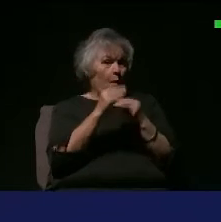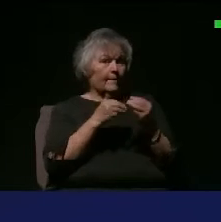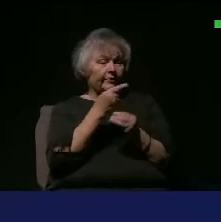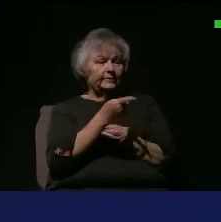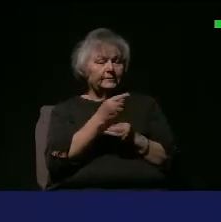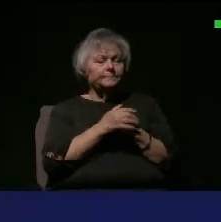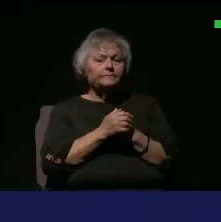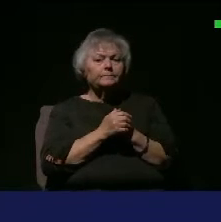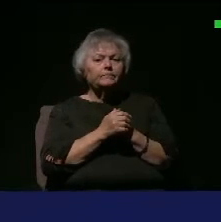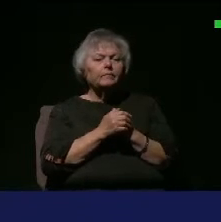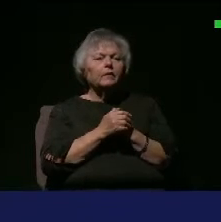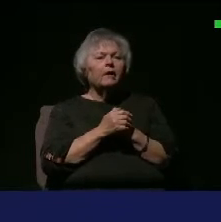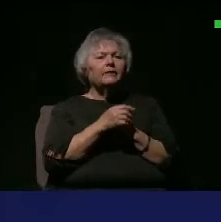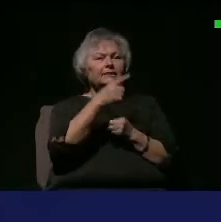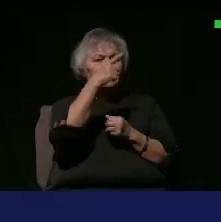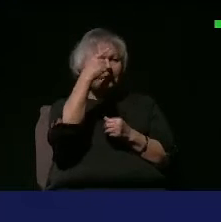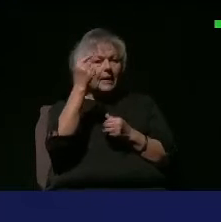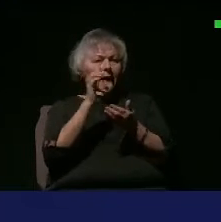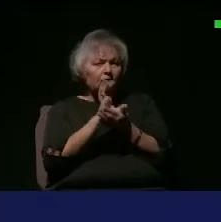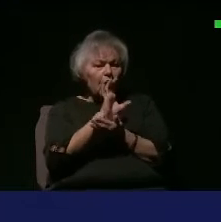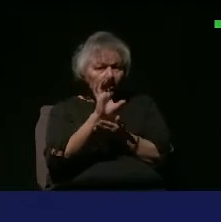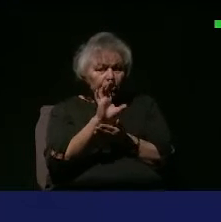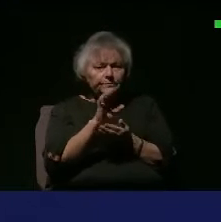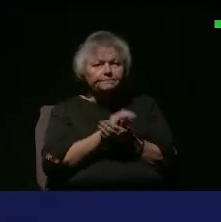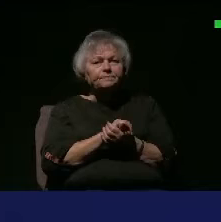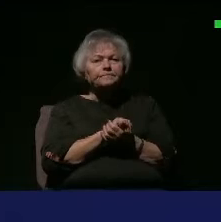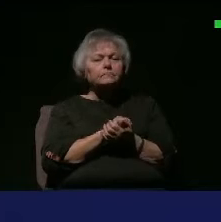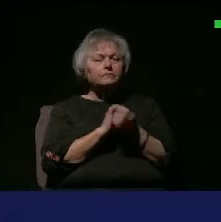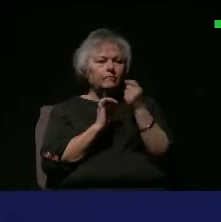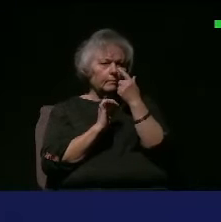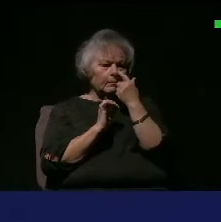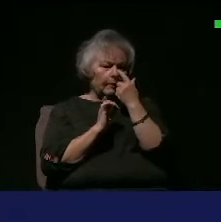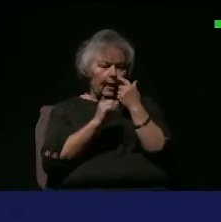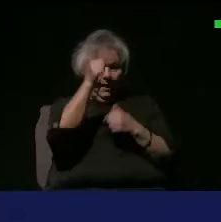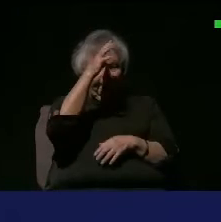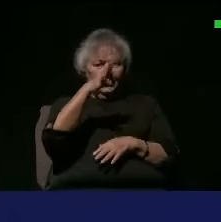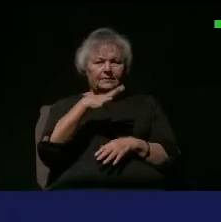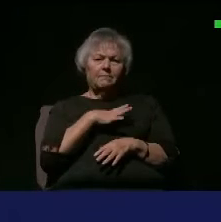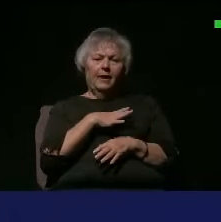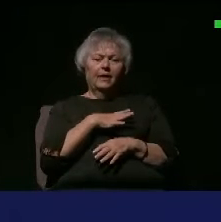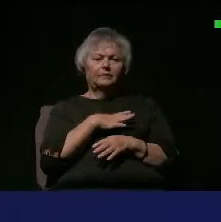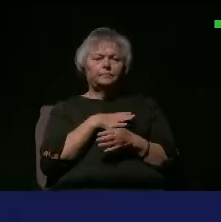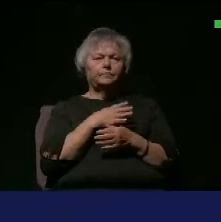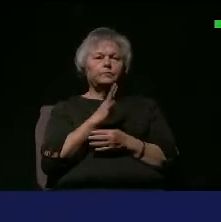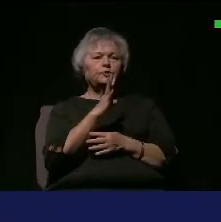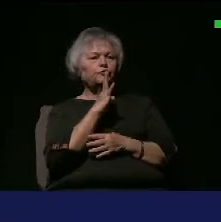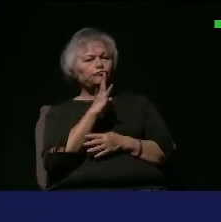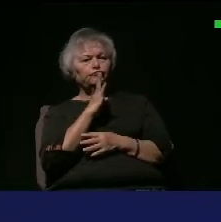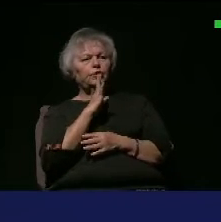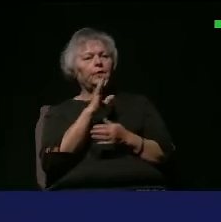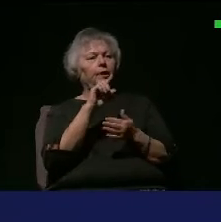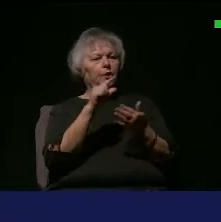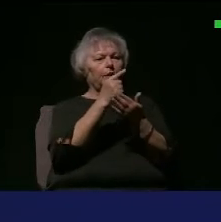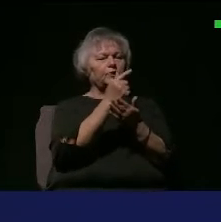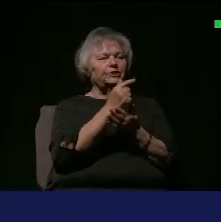a historically black college or university. And he made the statement. All of a sudden, in the middle of the commencement